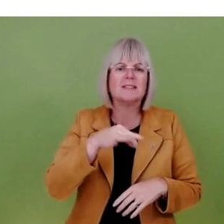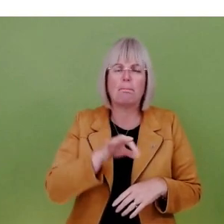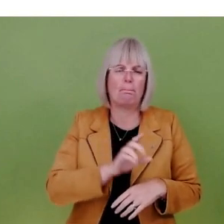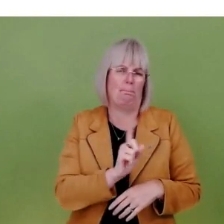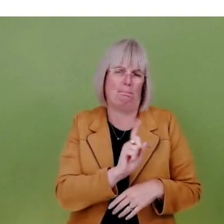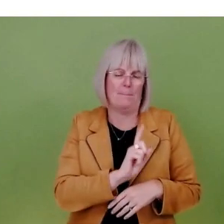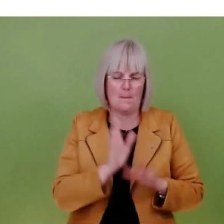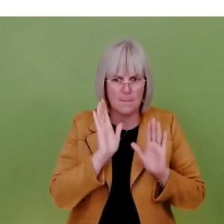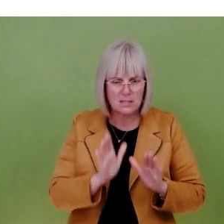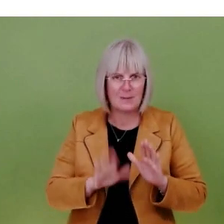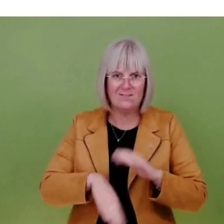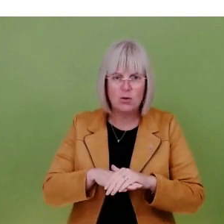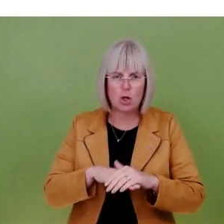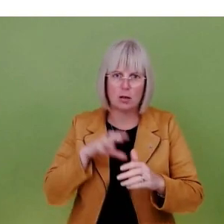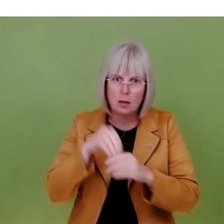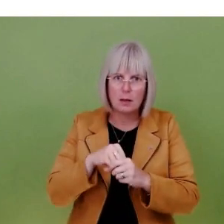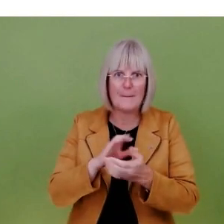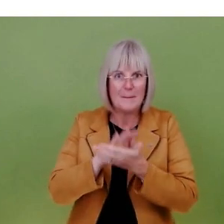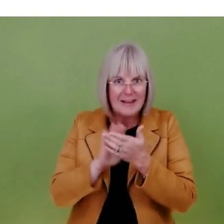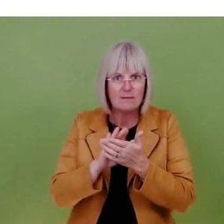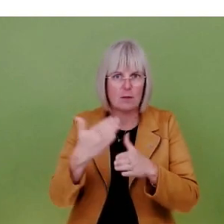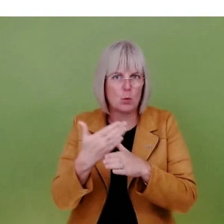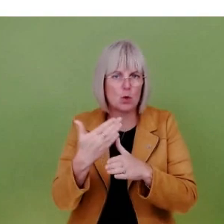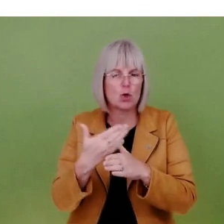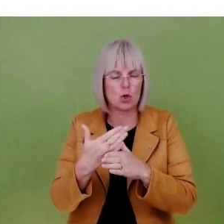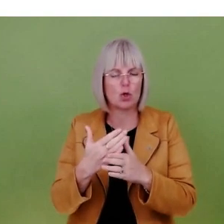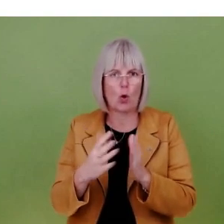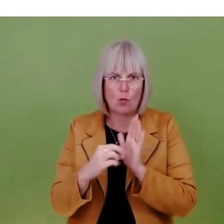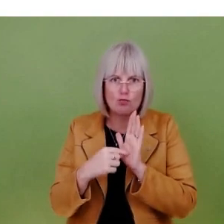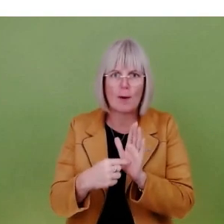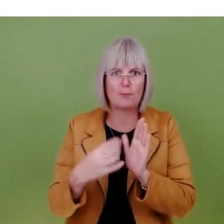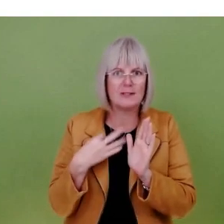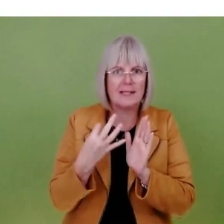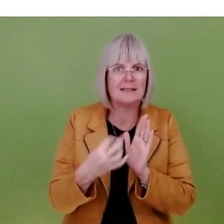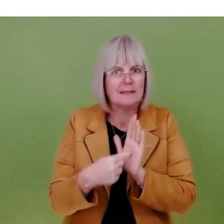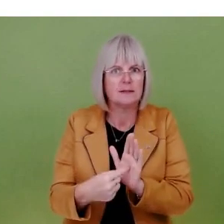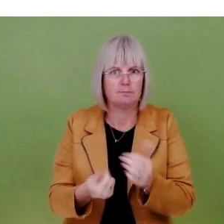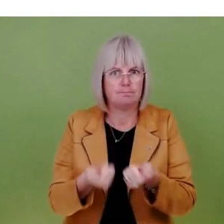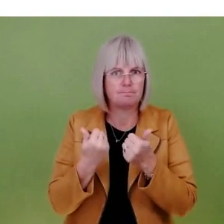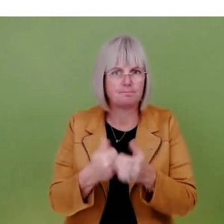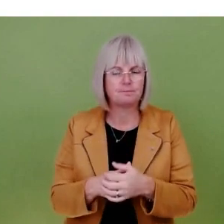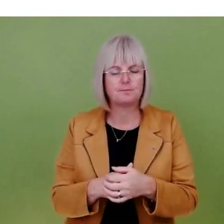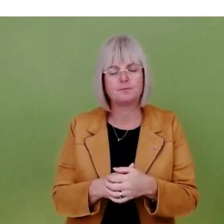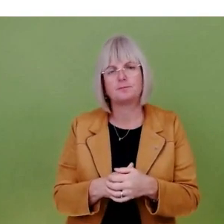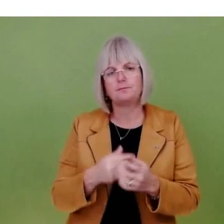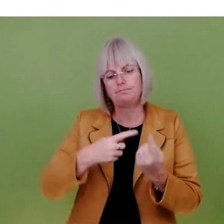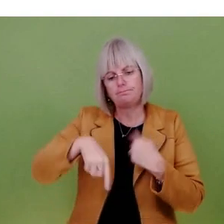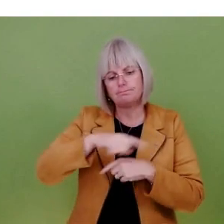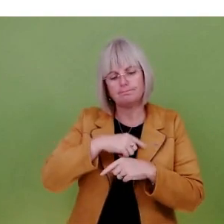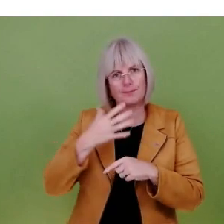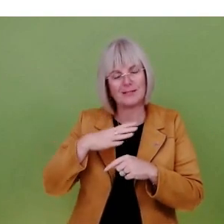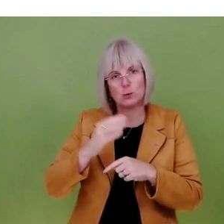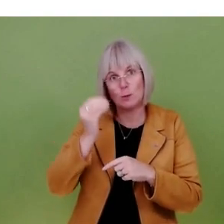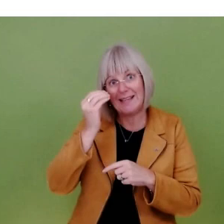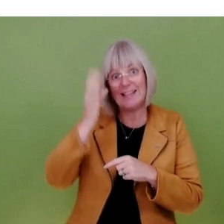for us as health professionals, whatever profession we're in, to really increase knowledge and take our own responsibility to increase our